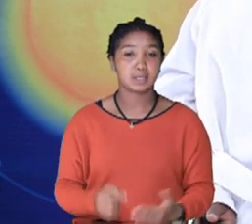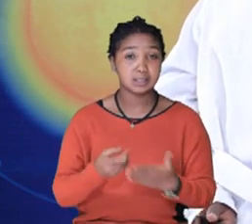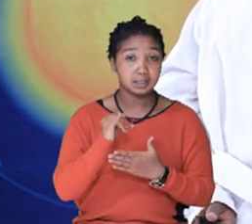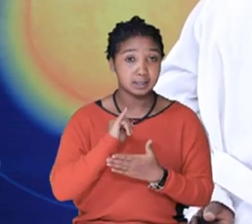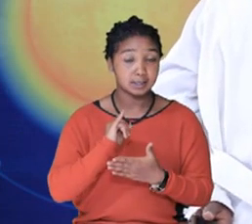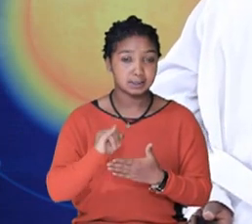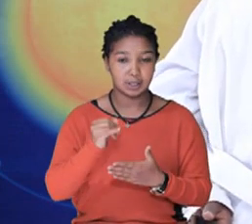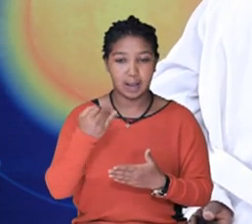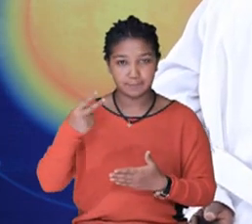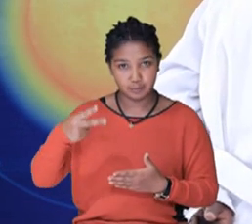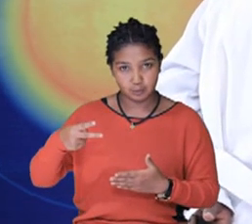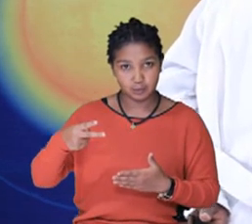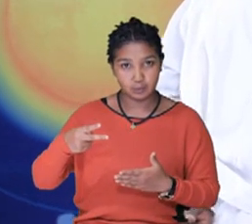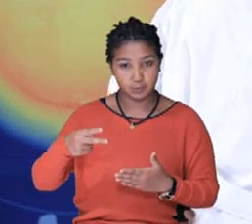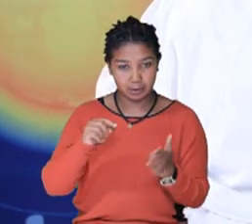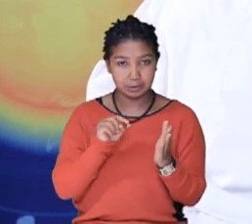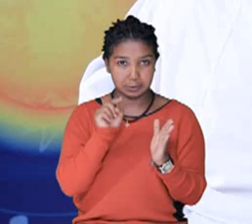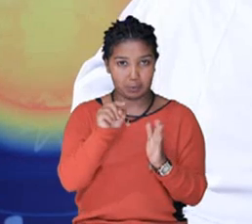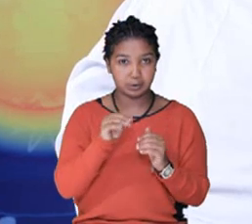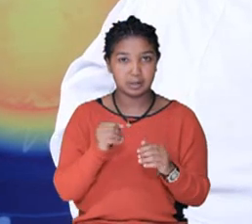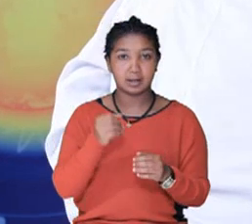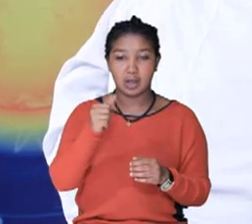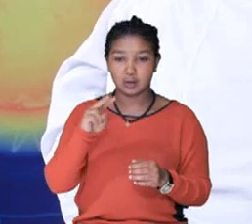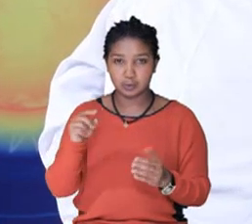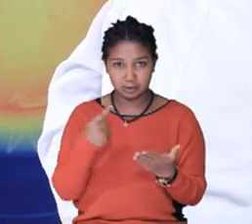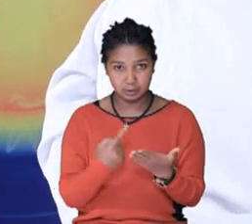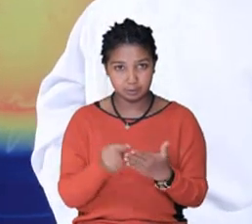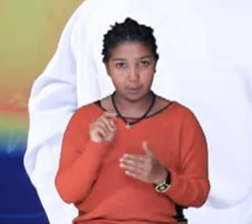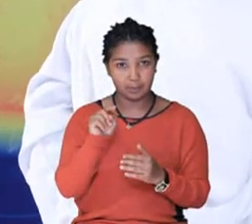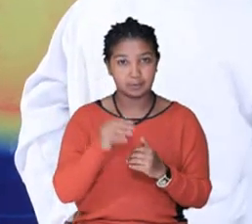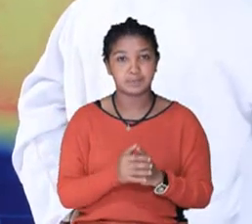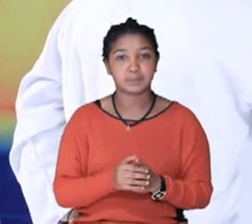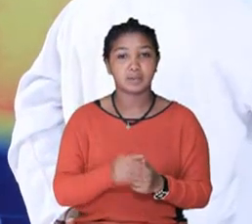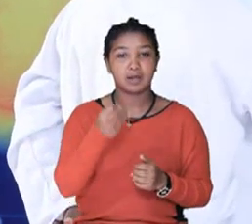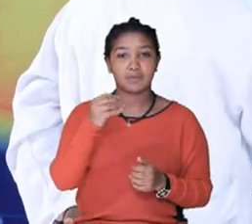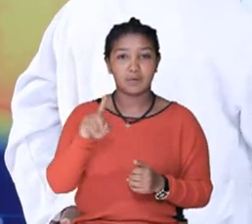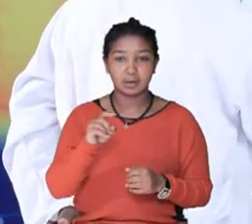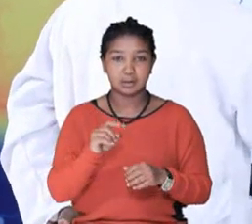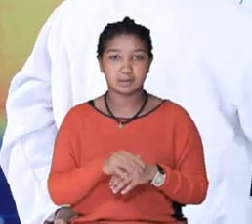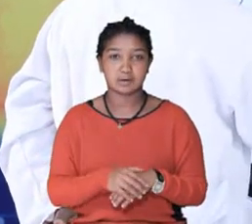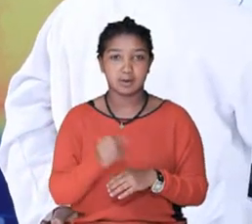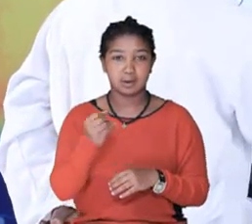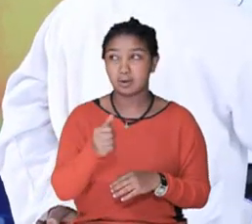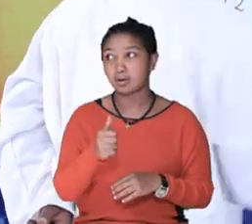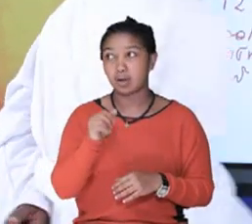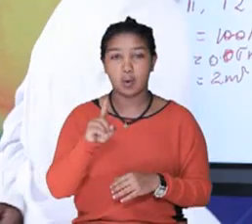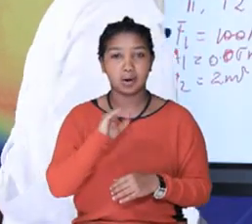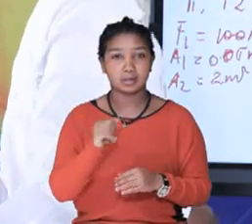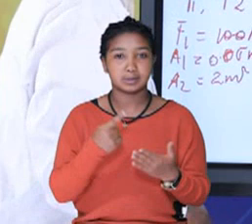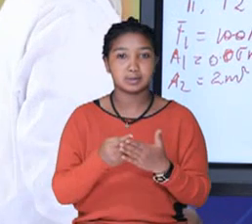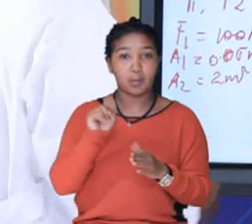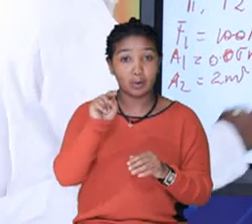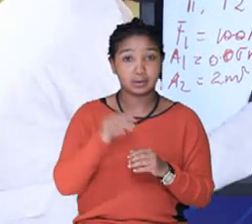is F2 is at this point and A2 is also at this point. F1 is at this point and A1 is at